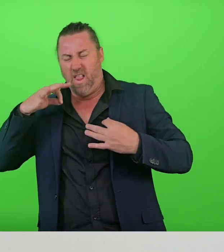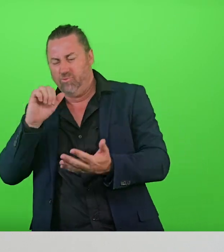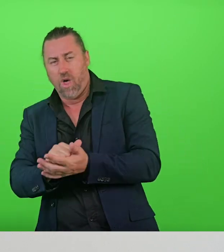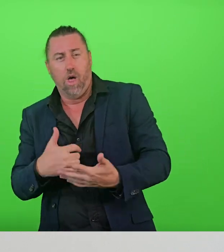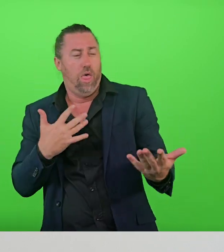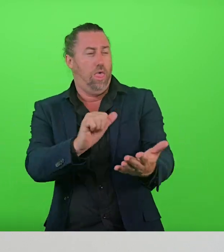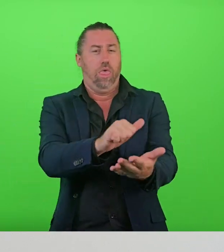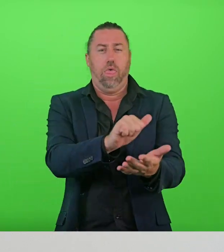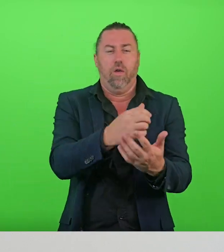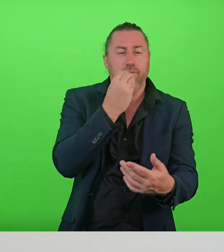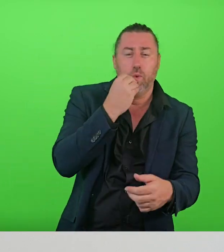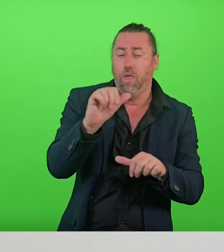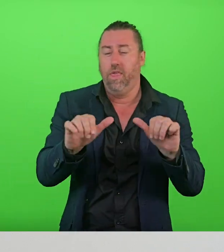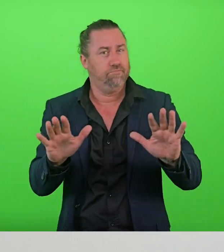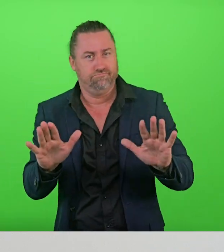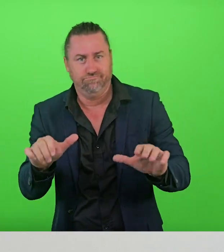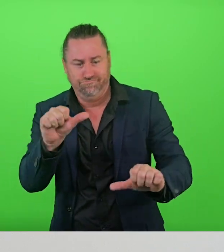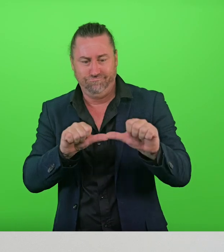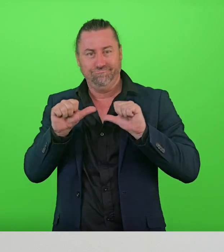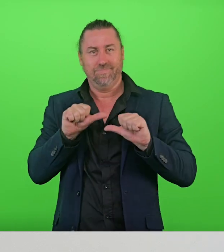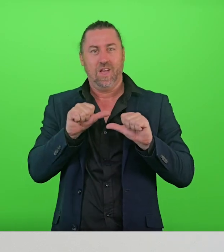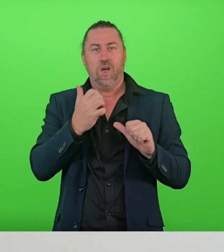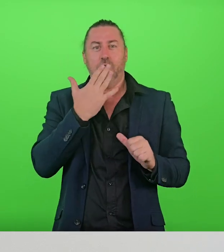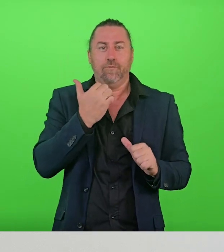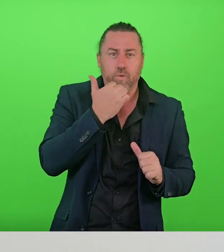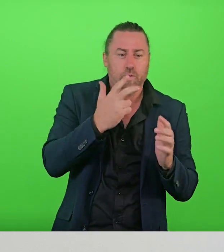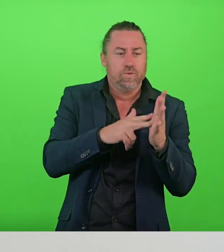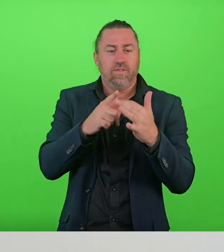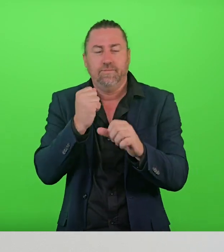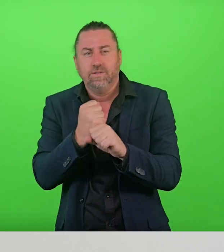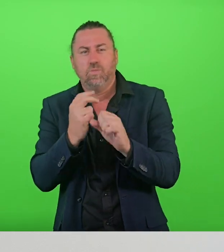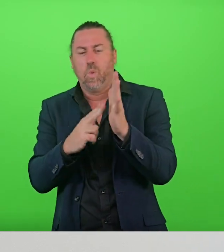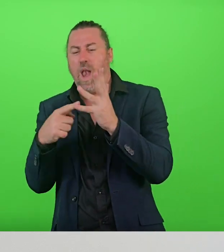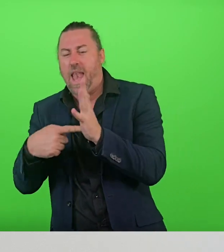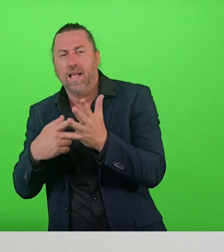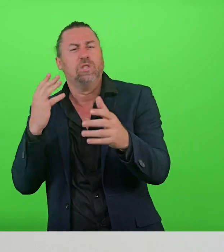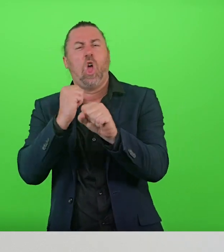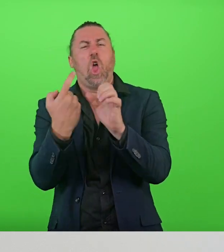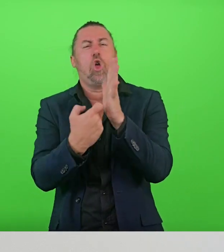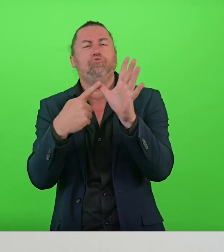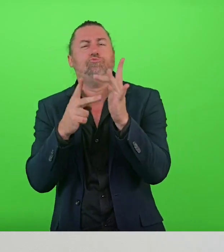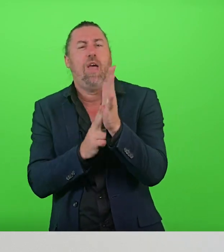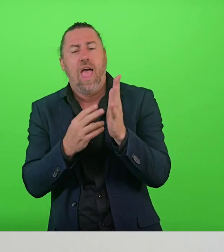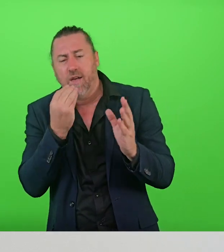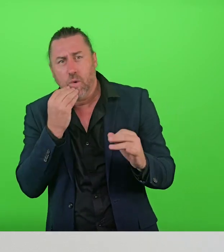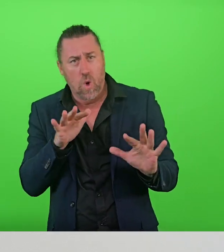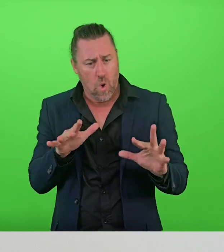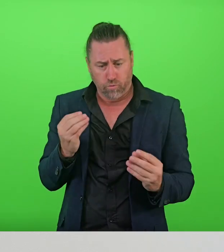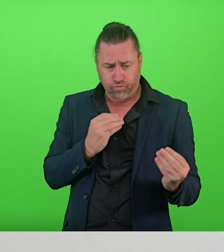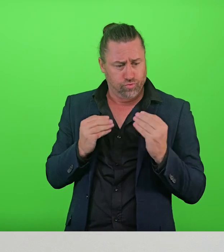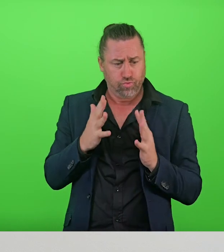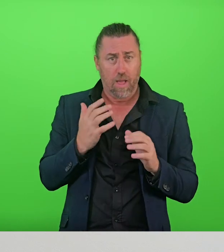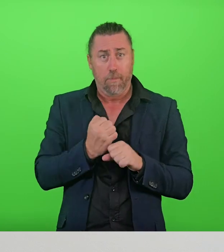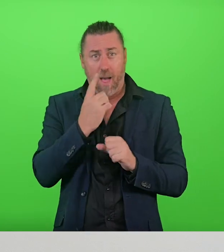evidence that eating a balanced diet, a variety of fruit, vegetables, nuts, whole grains, can actually improve mental health.